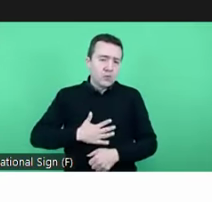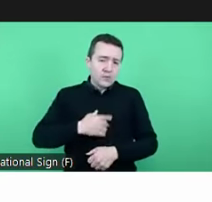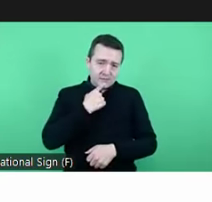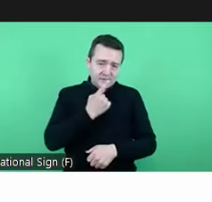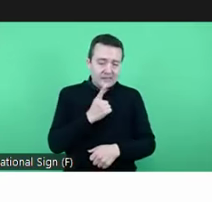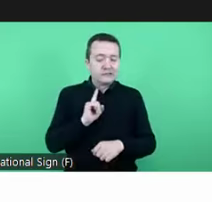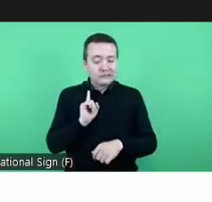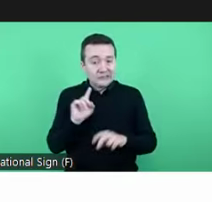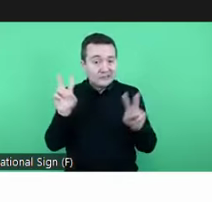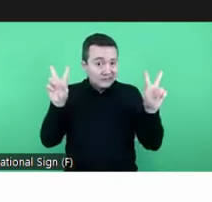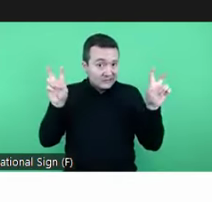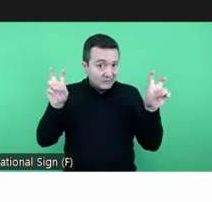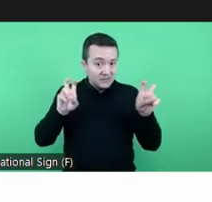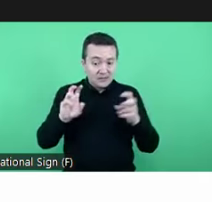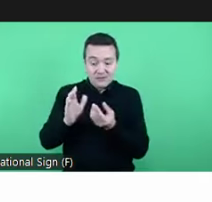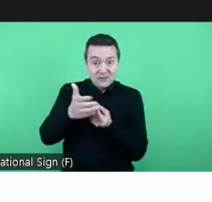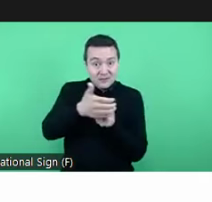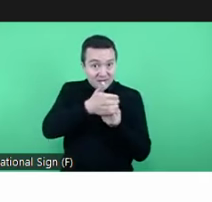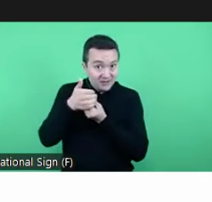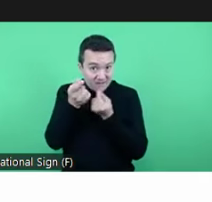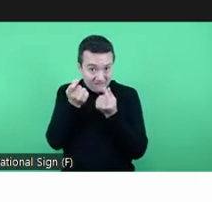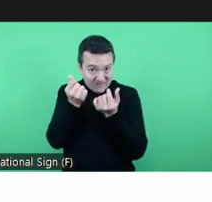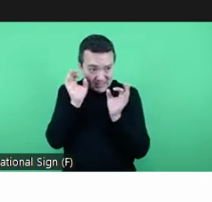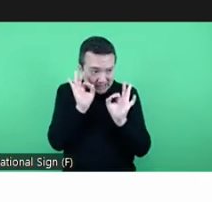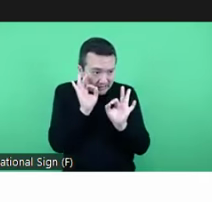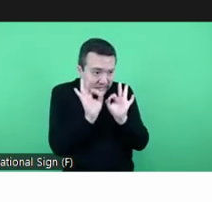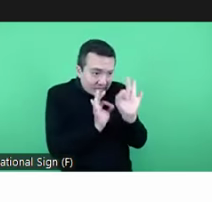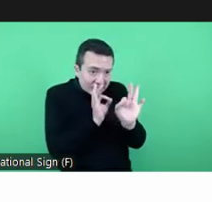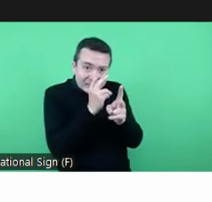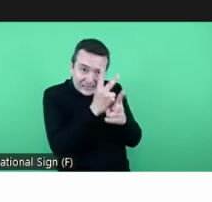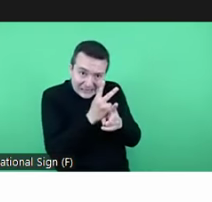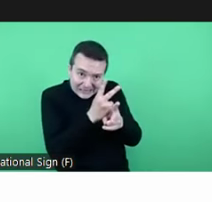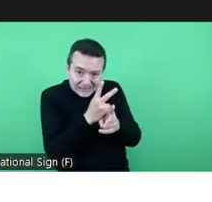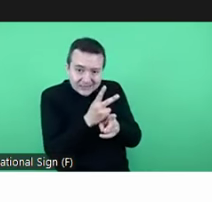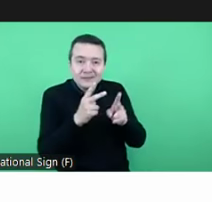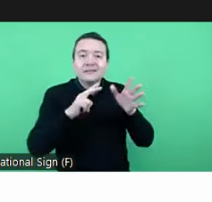tell en you protección that financiera moving forward in implica, como financial vimos, protection